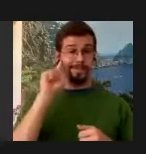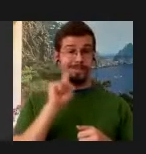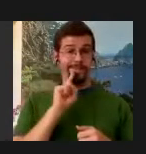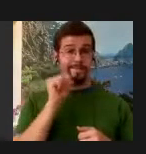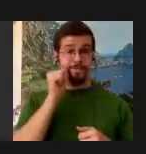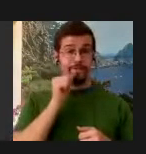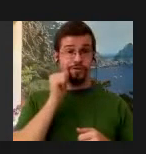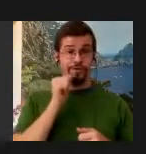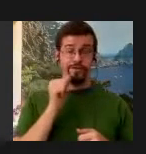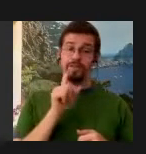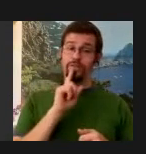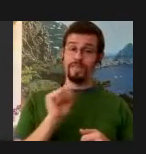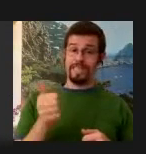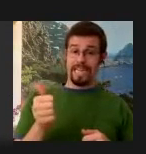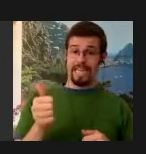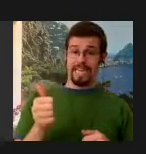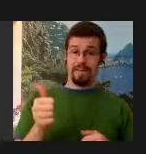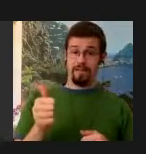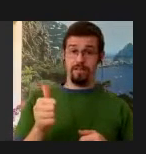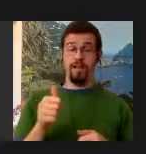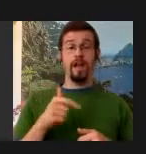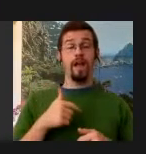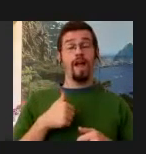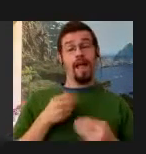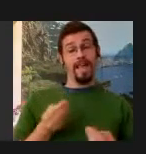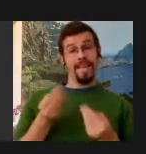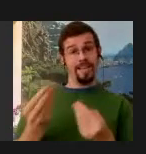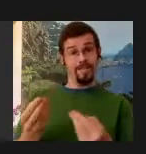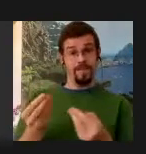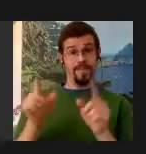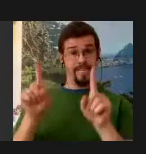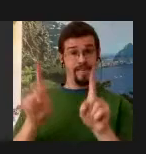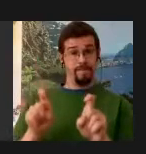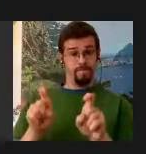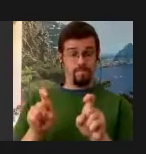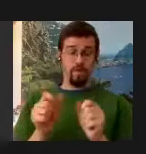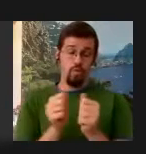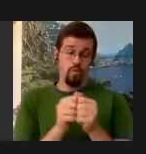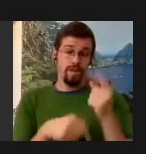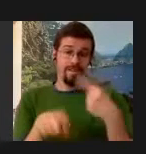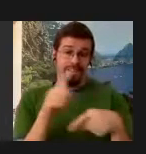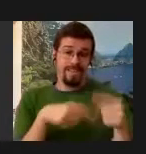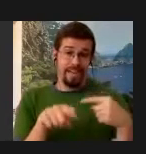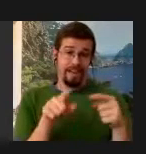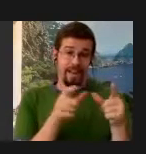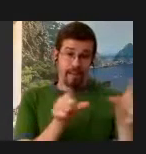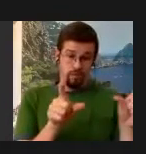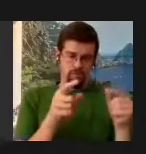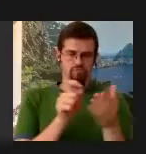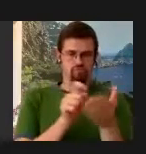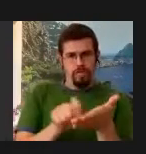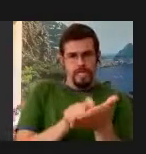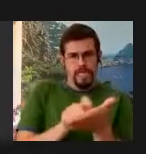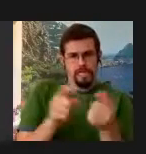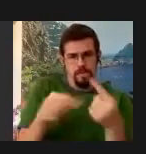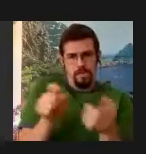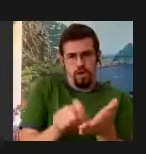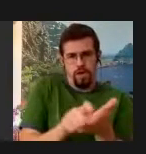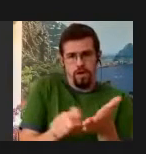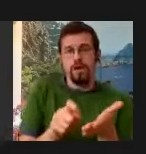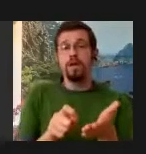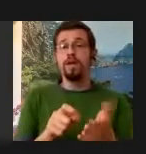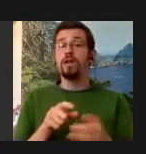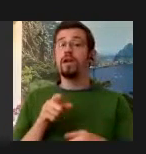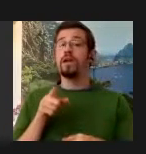7 years old. And when I gave her the exam written in sign language and using sign writing, so she had